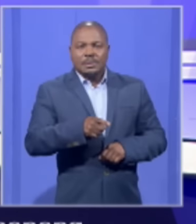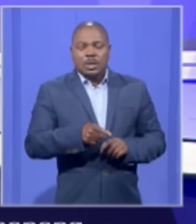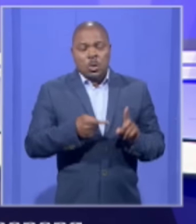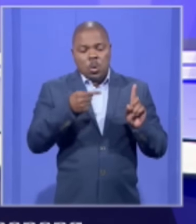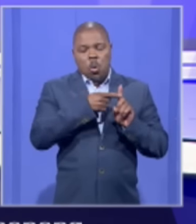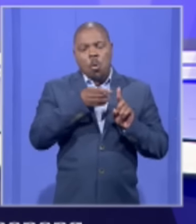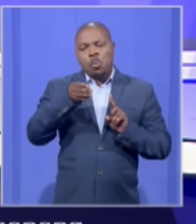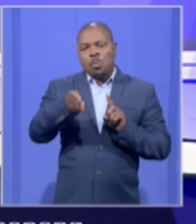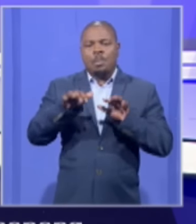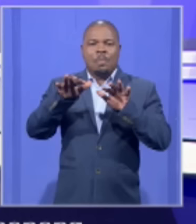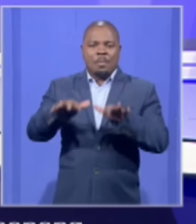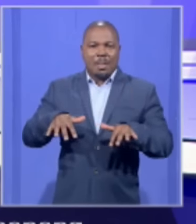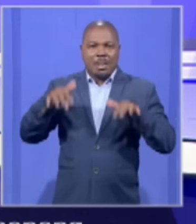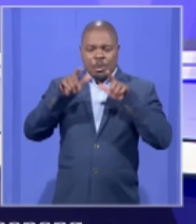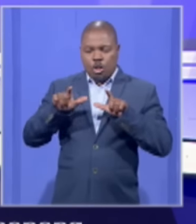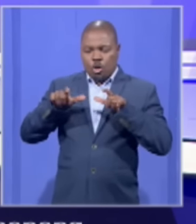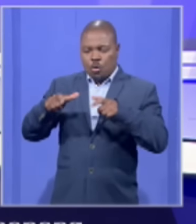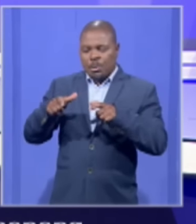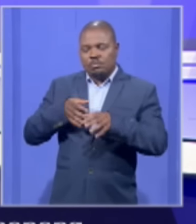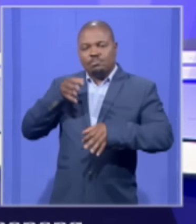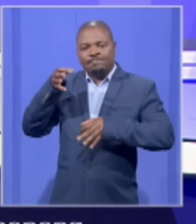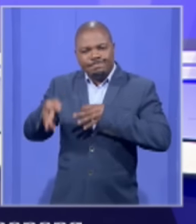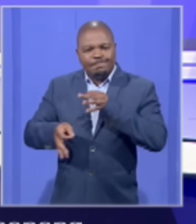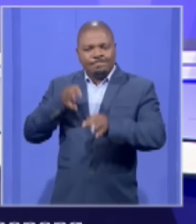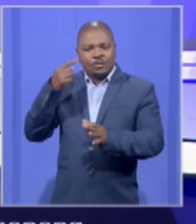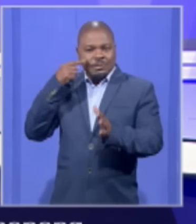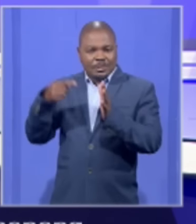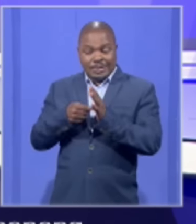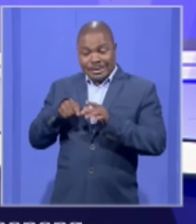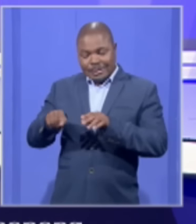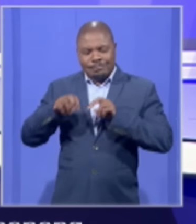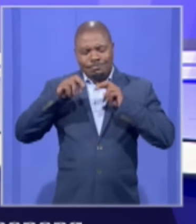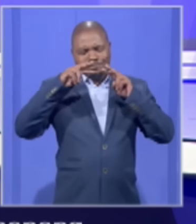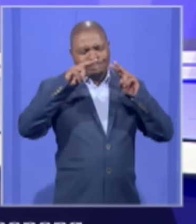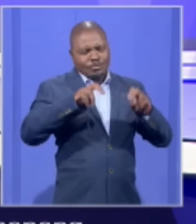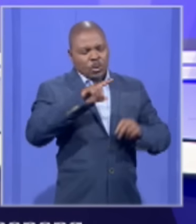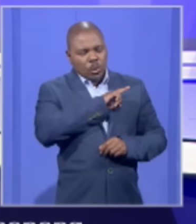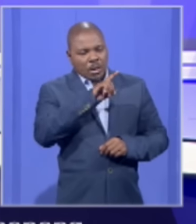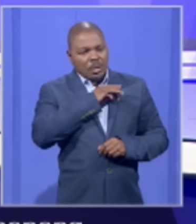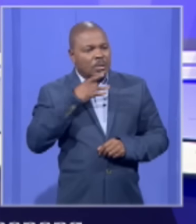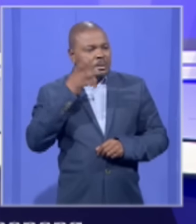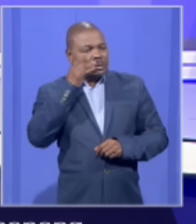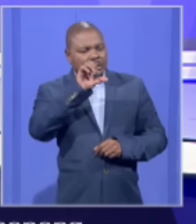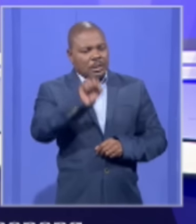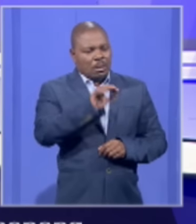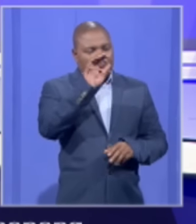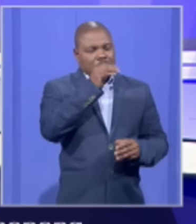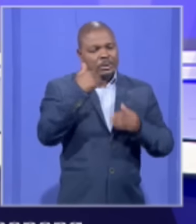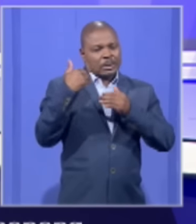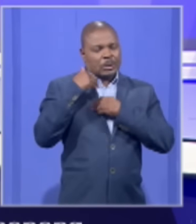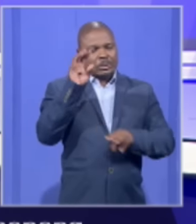ne a rebola bosupi kwa komiting ya nakwana ya palamente e batlisisang magatwe a go tshosediwa ga tshireletsego ya naga.